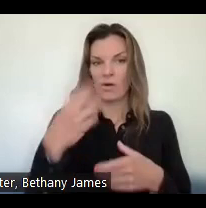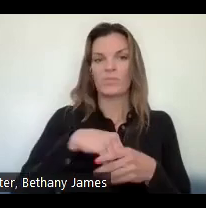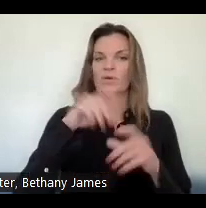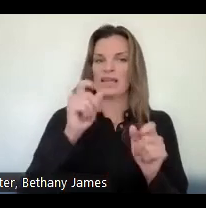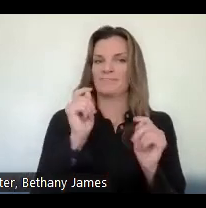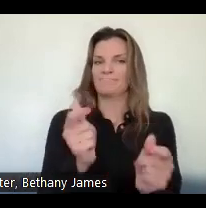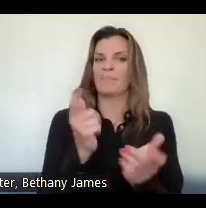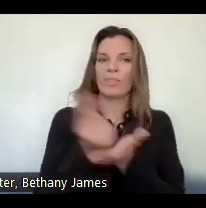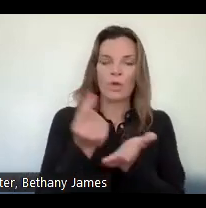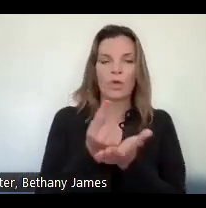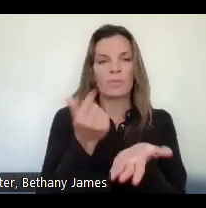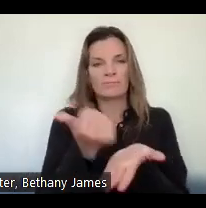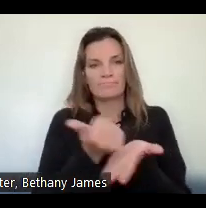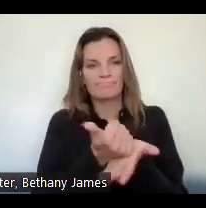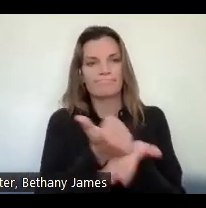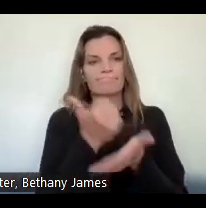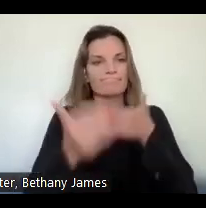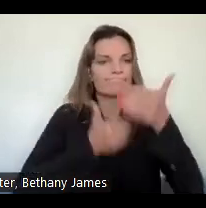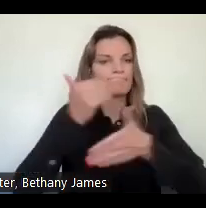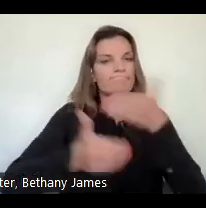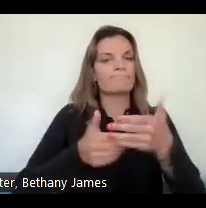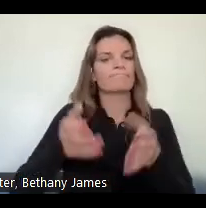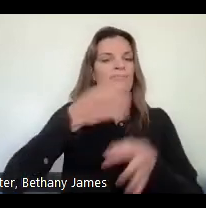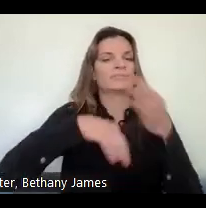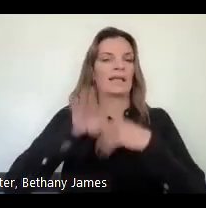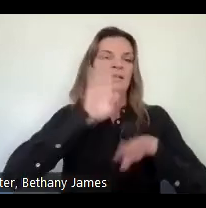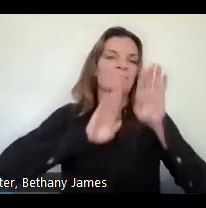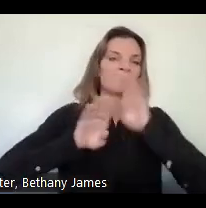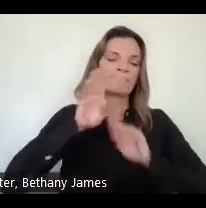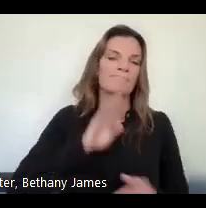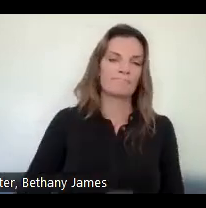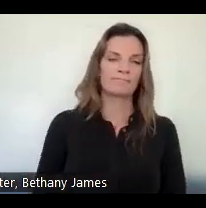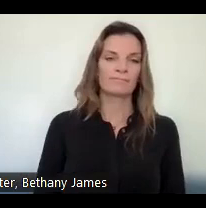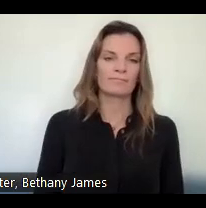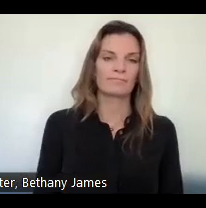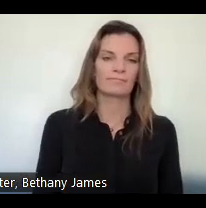sooner so they can progress faster throughout the lifespan.